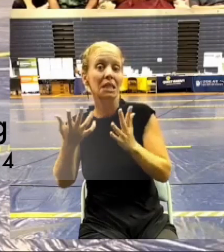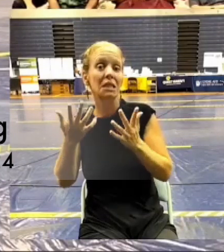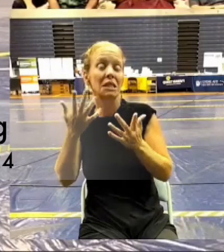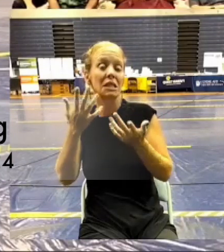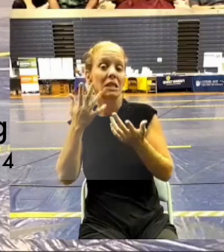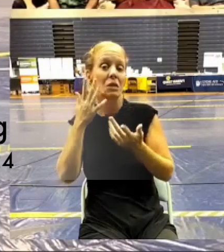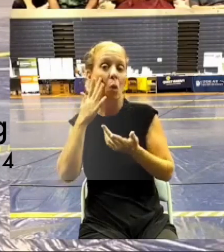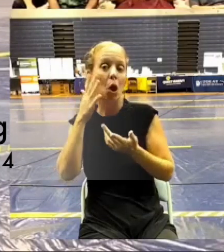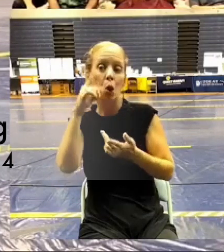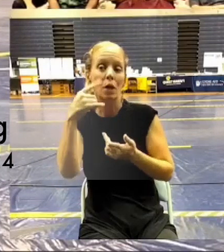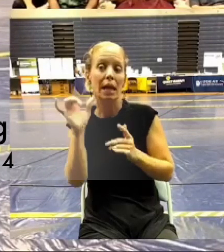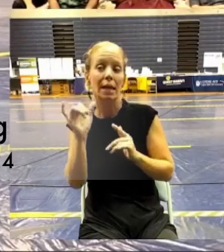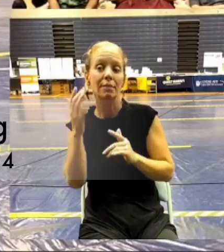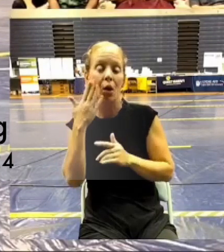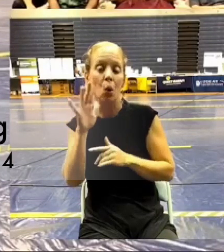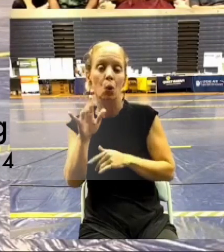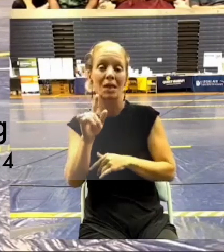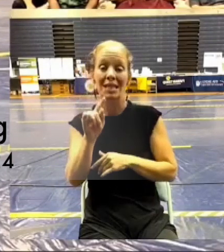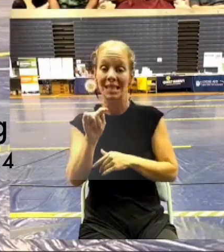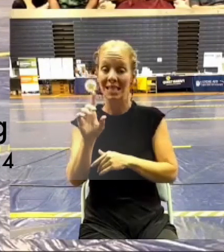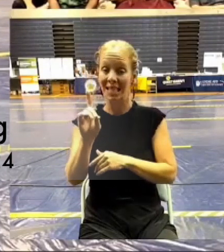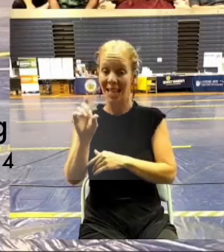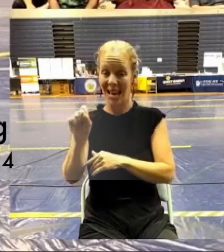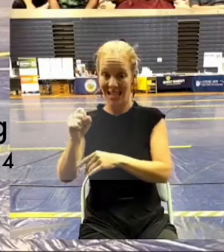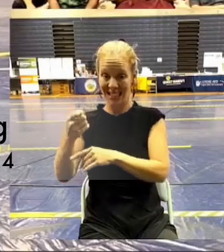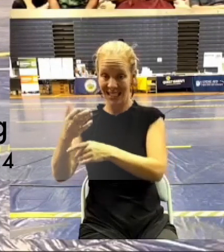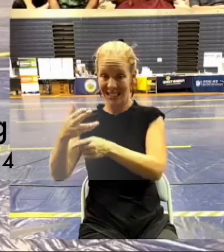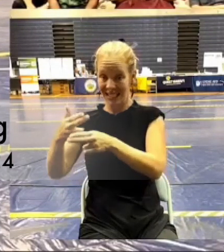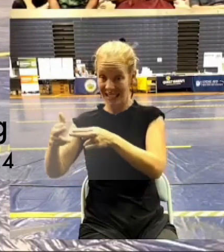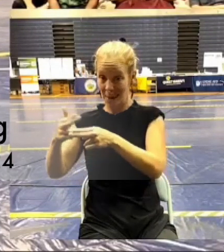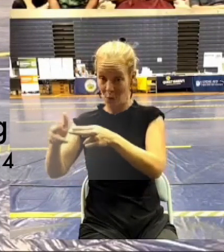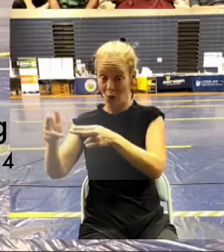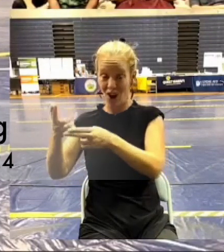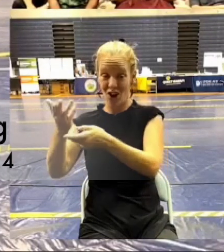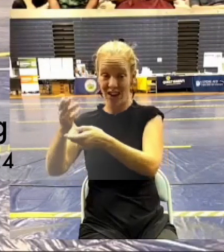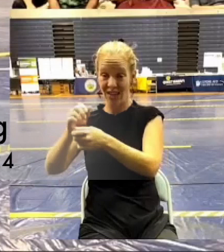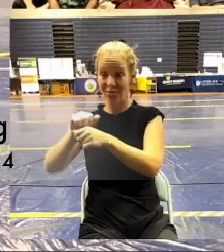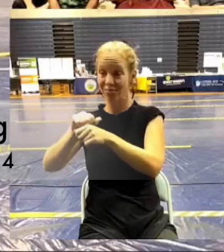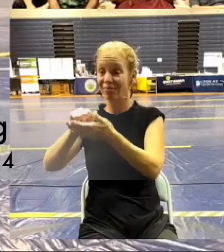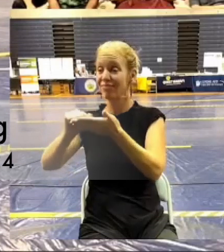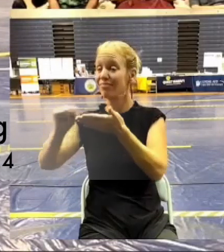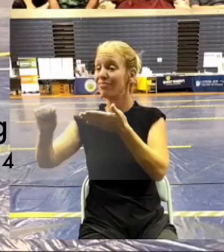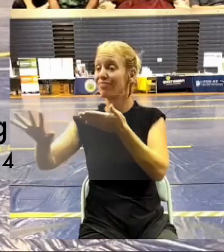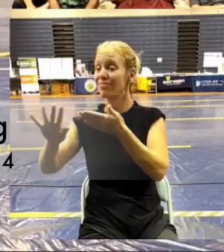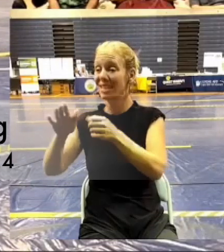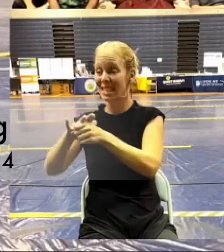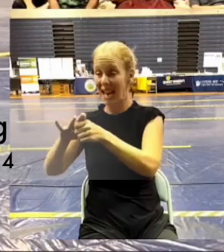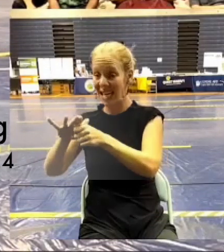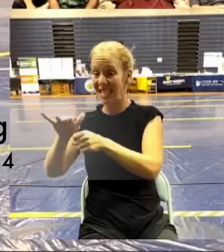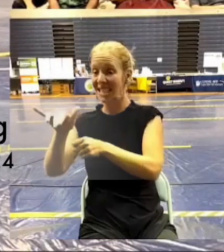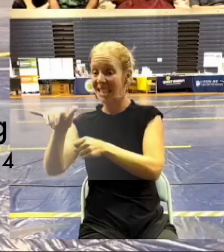FEMA supported the TDS. They are not supporting the final site. And they're also